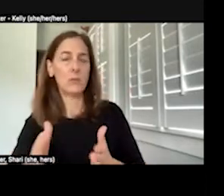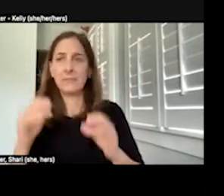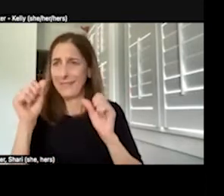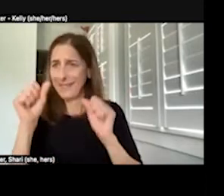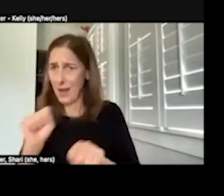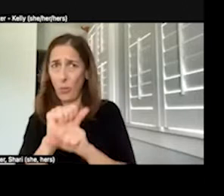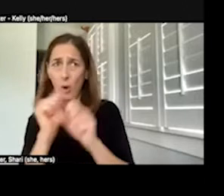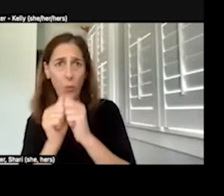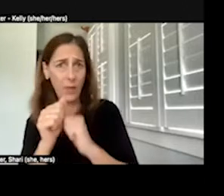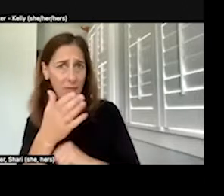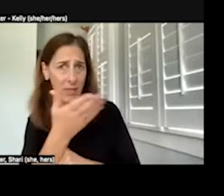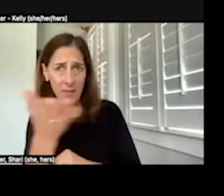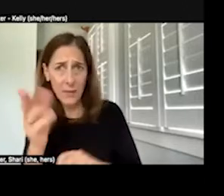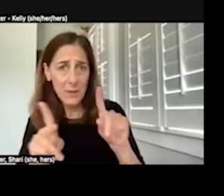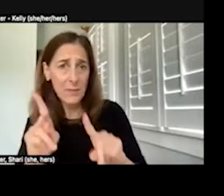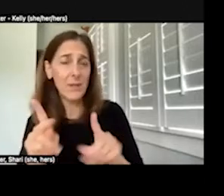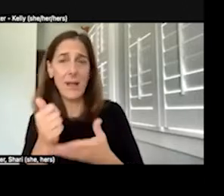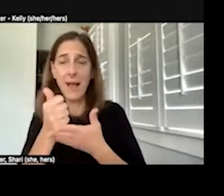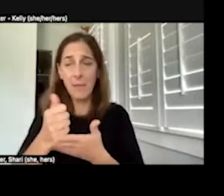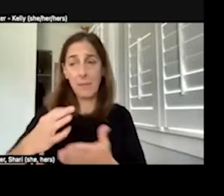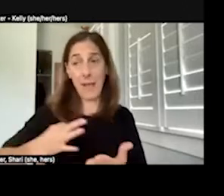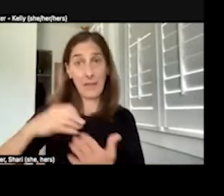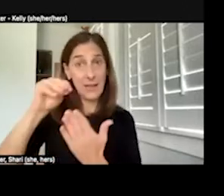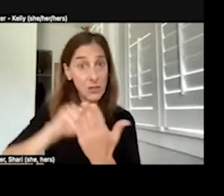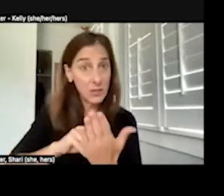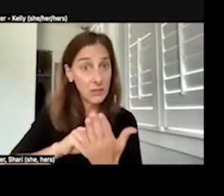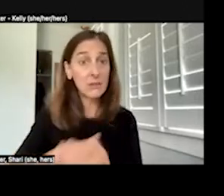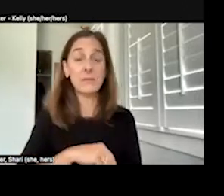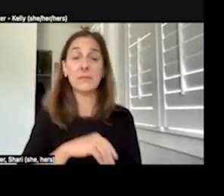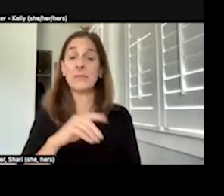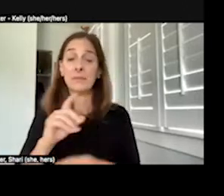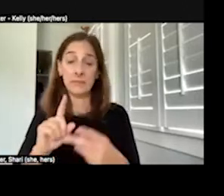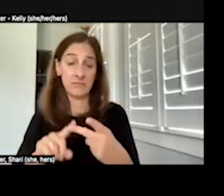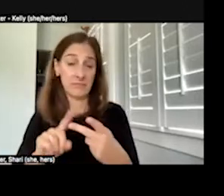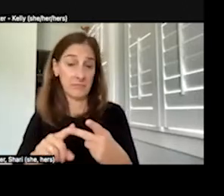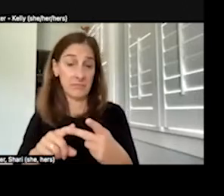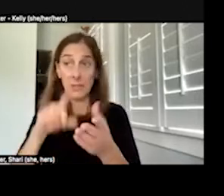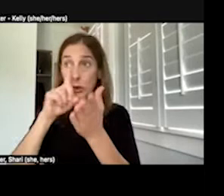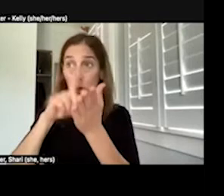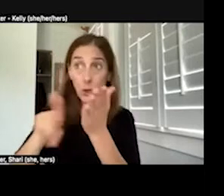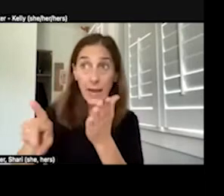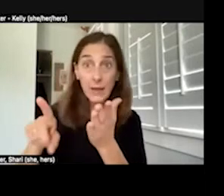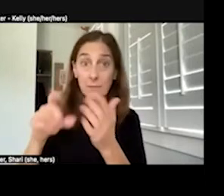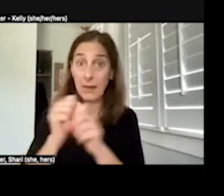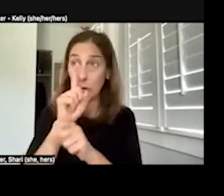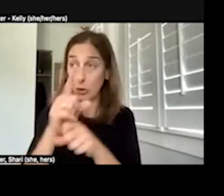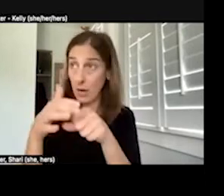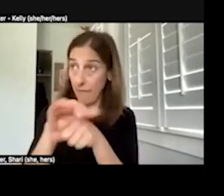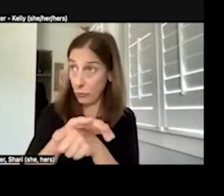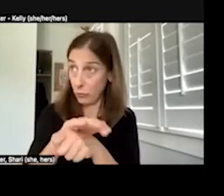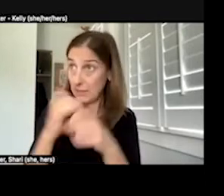complete applications. They can check on your coverage to see if it still is active,